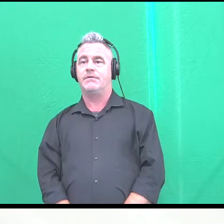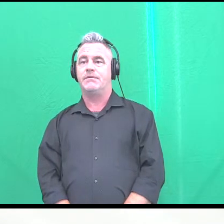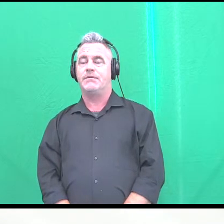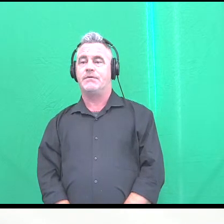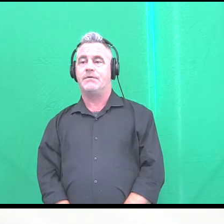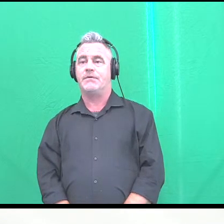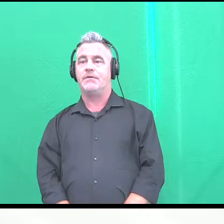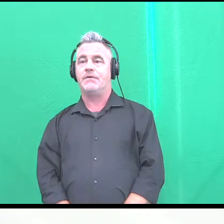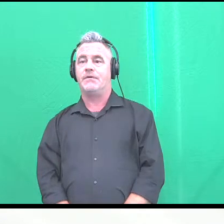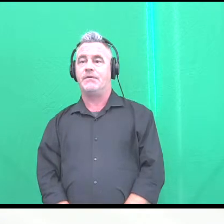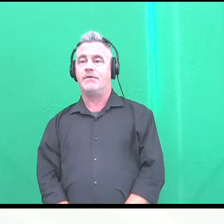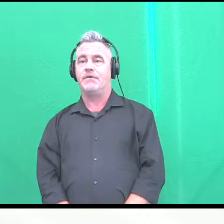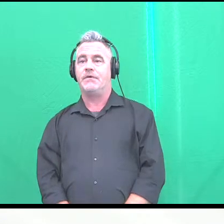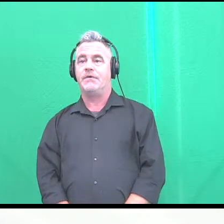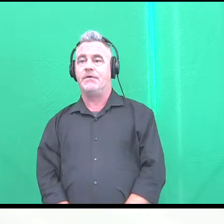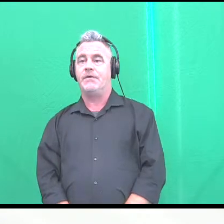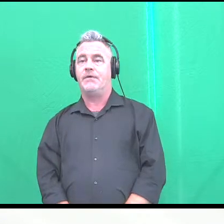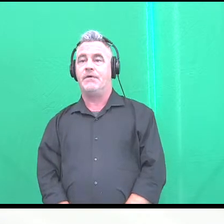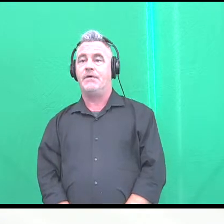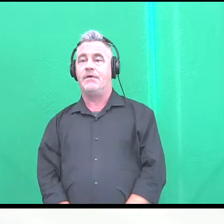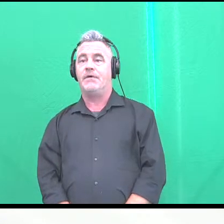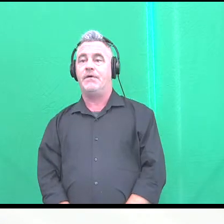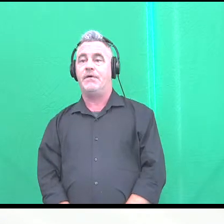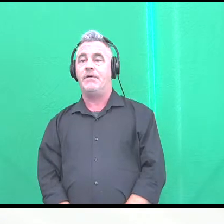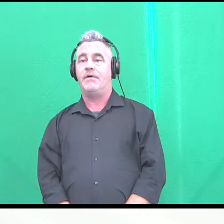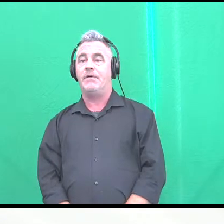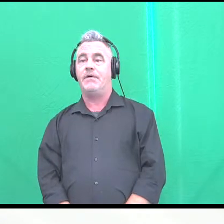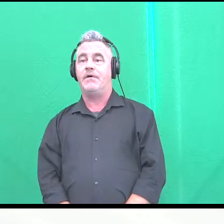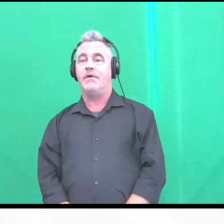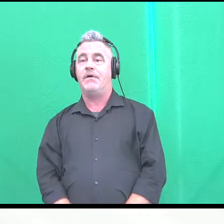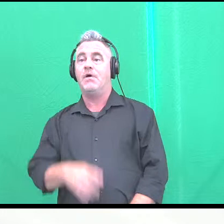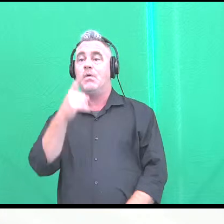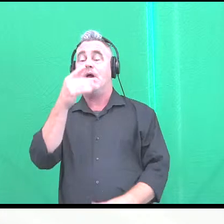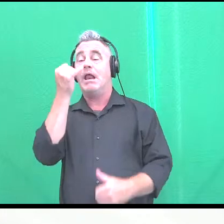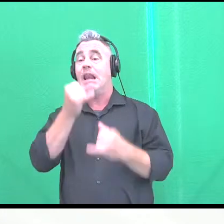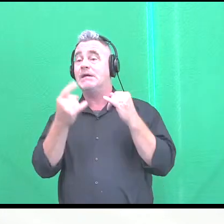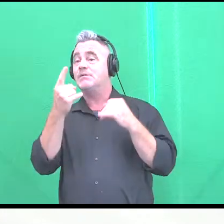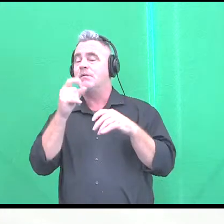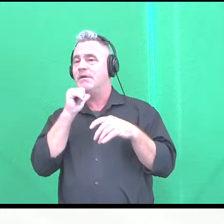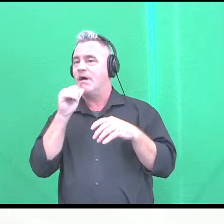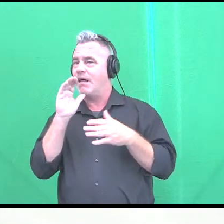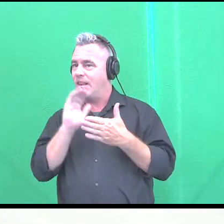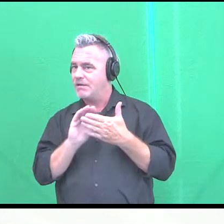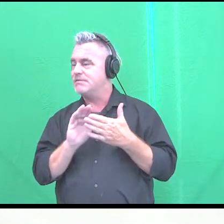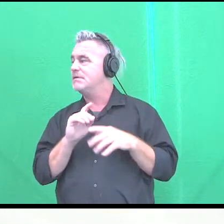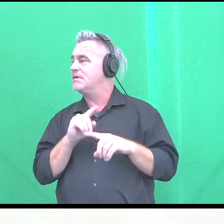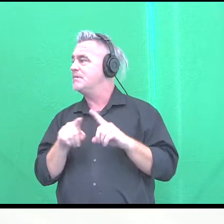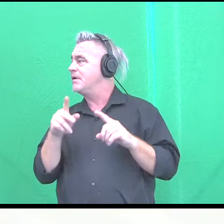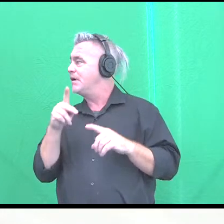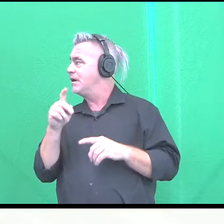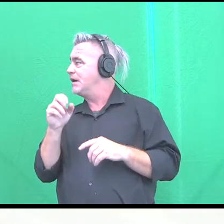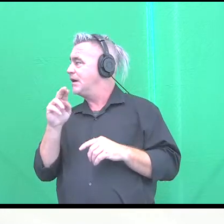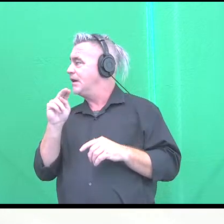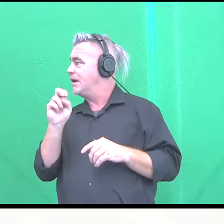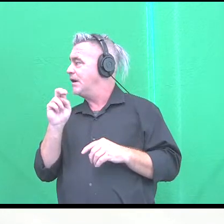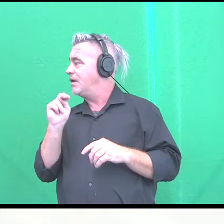Okay, thank you. And last but not least, of course, Karen Johnson from Palm Springs.